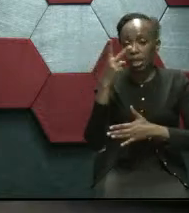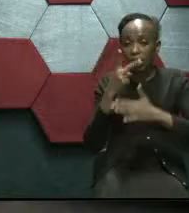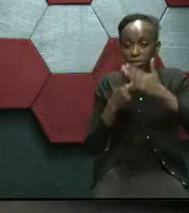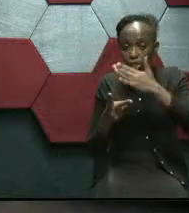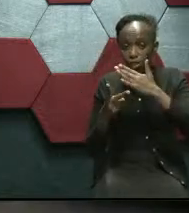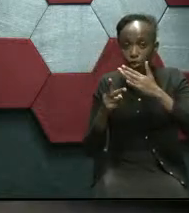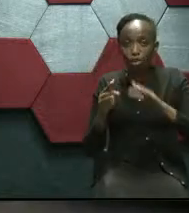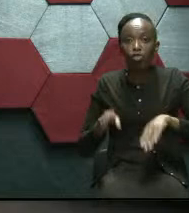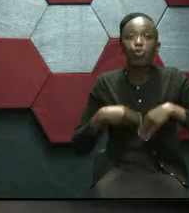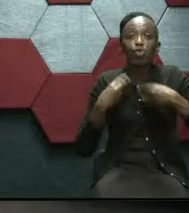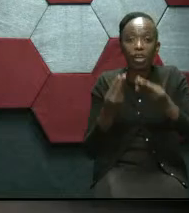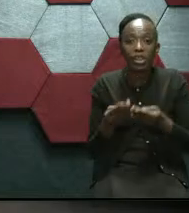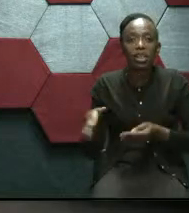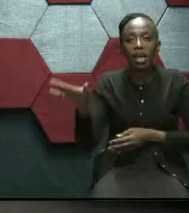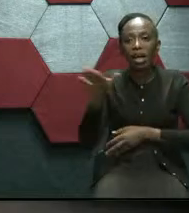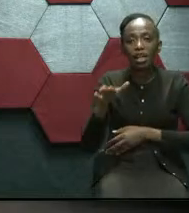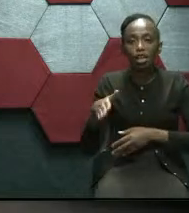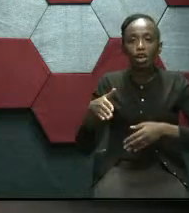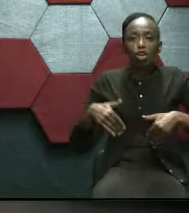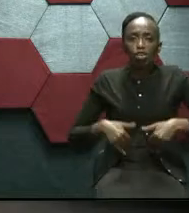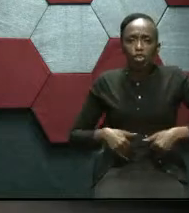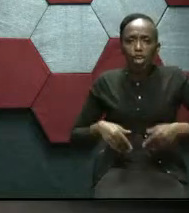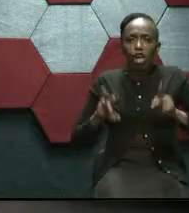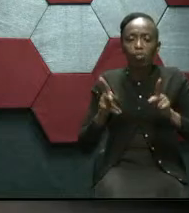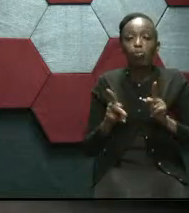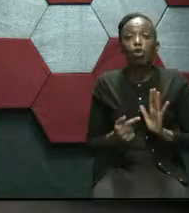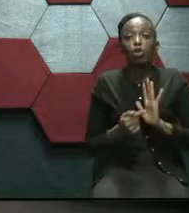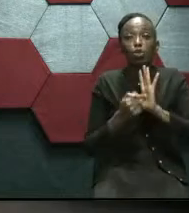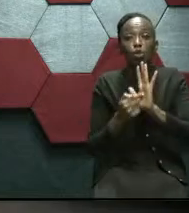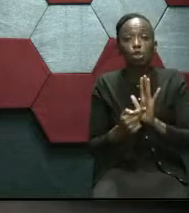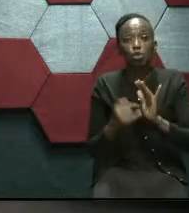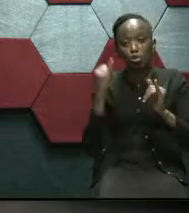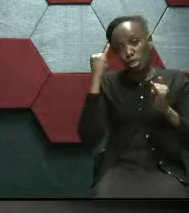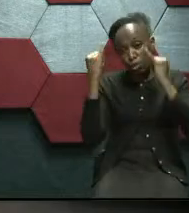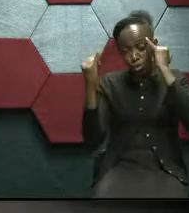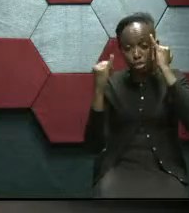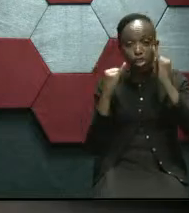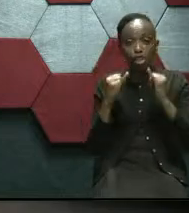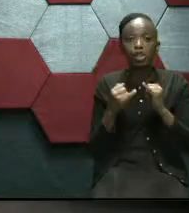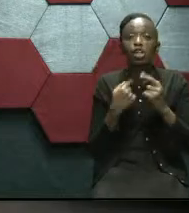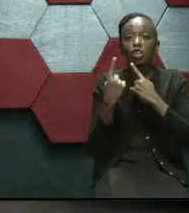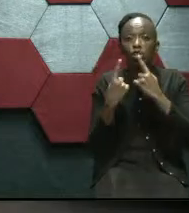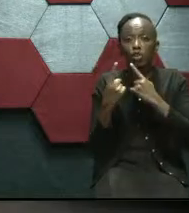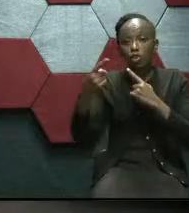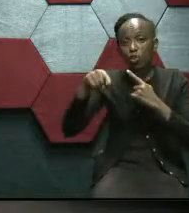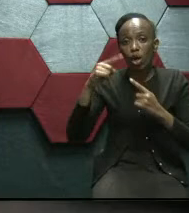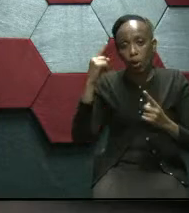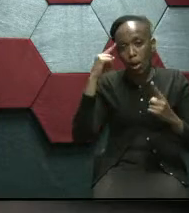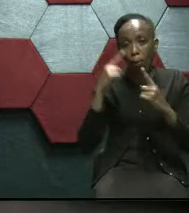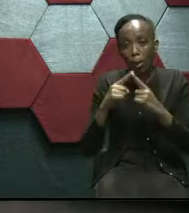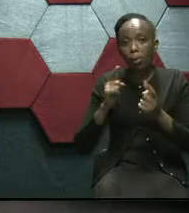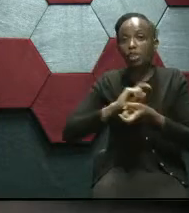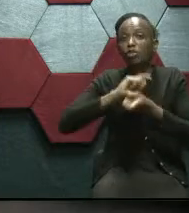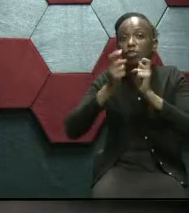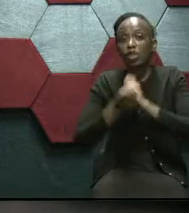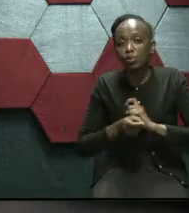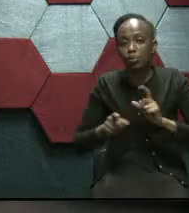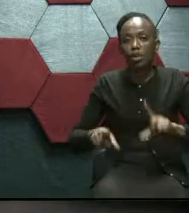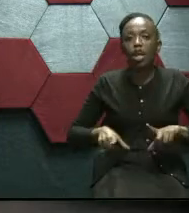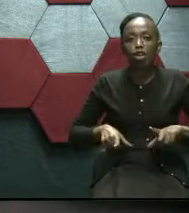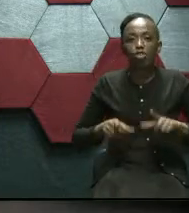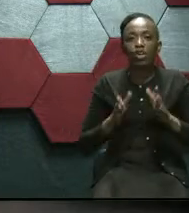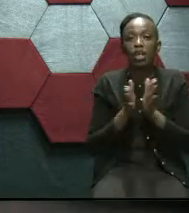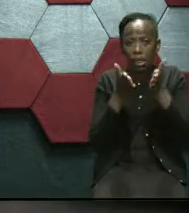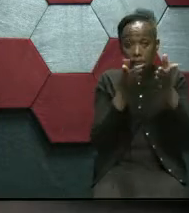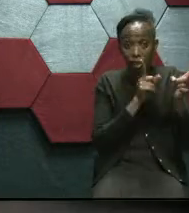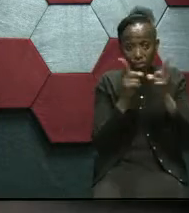of providing a platform for young people to demonstrate innovation speaks to our purpose of transforming lives at